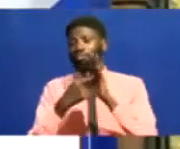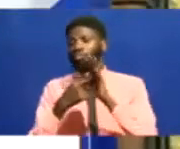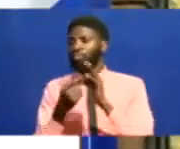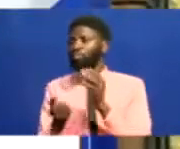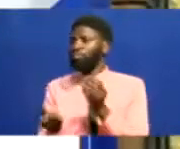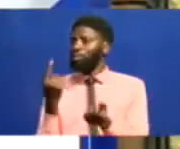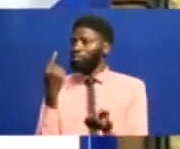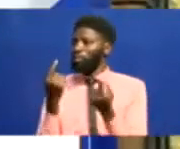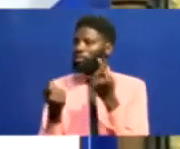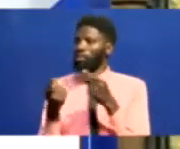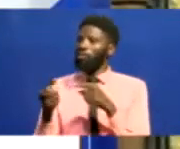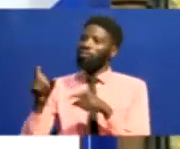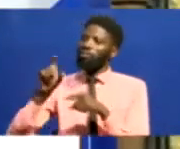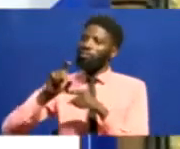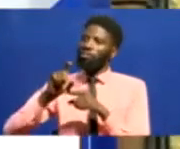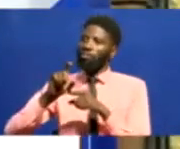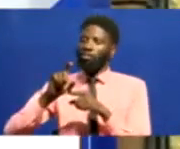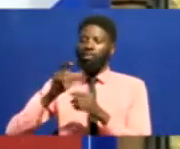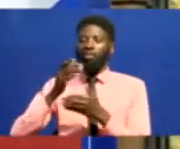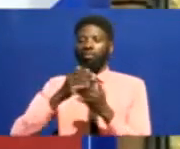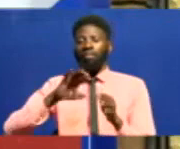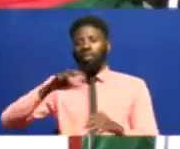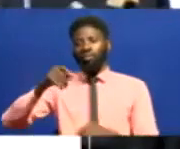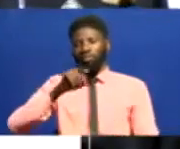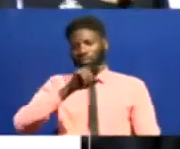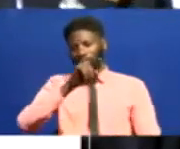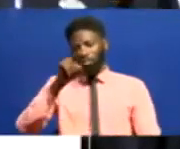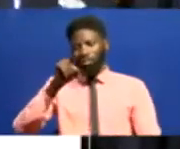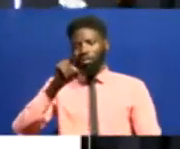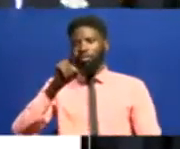hivyo vimeongezeka katika kaunti za Samburu na Meru.